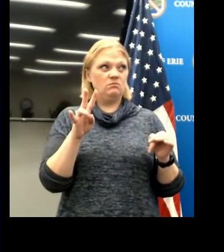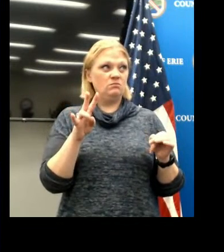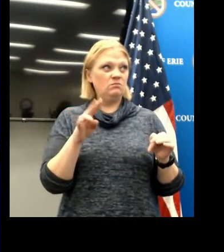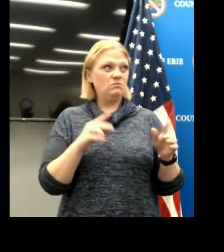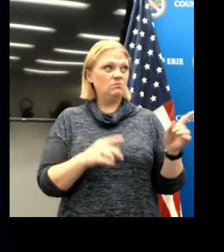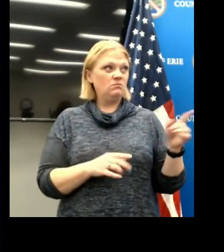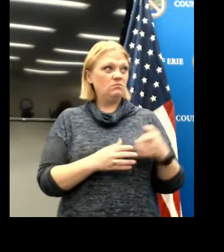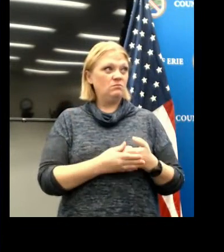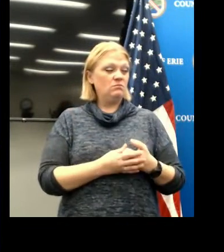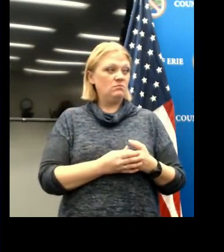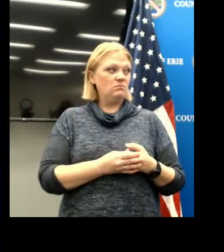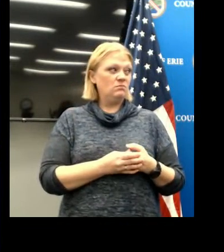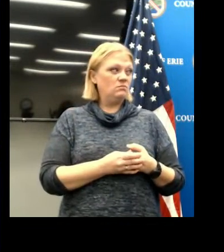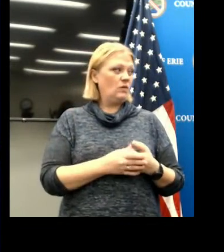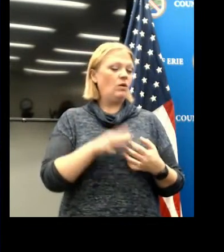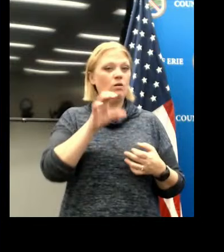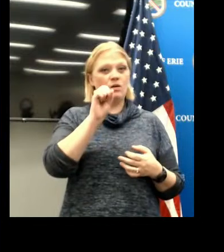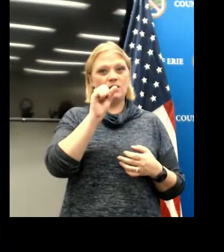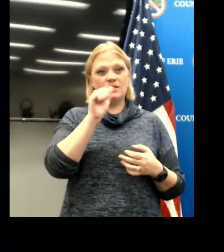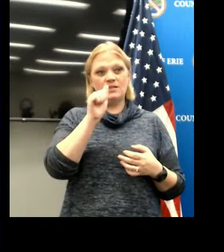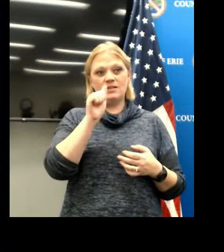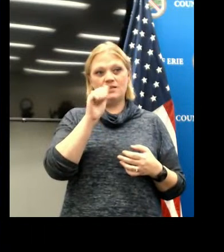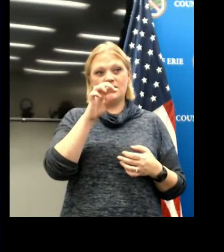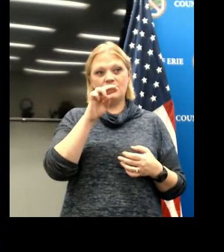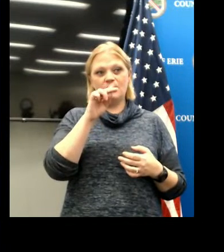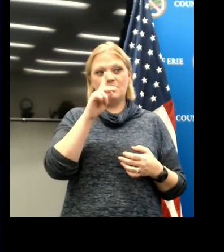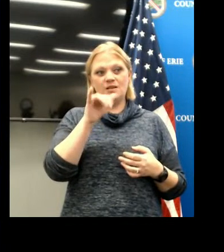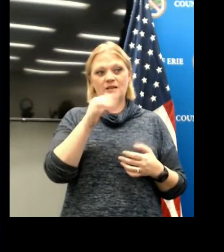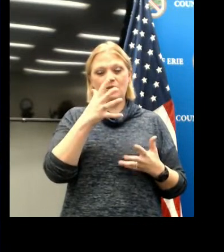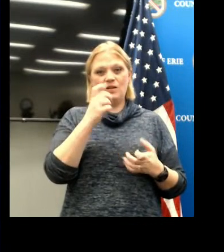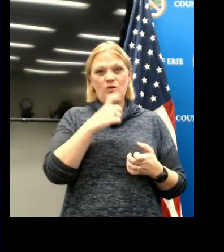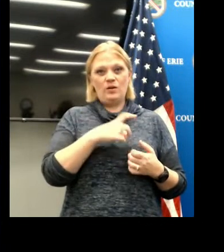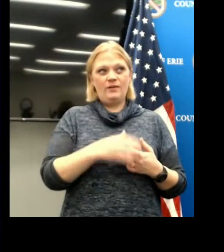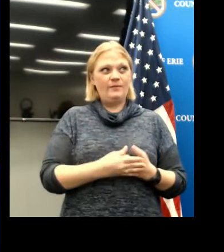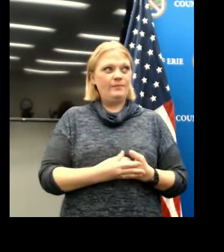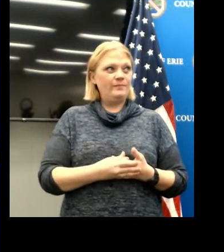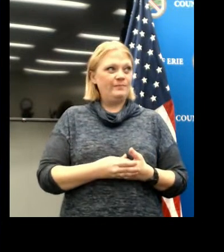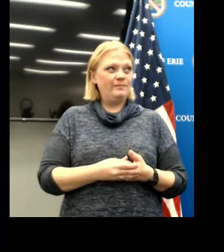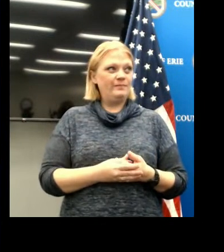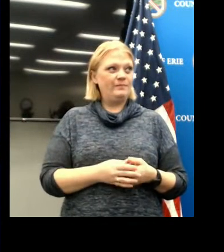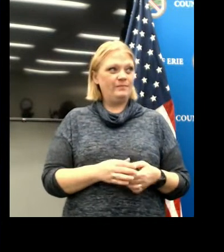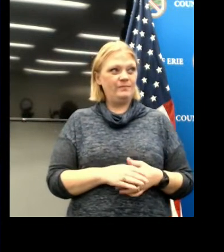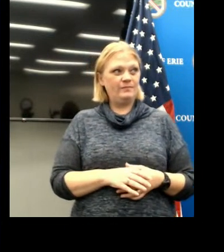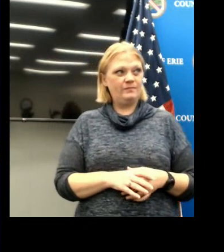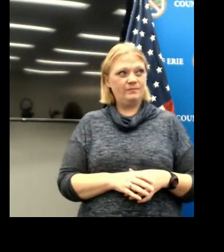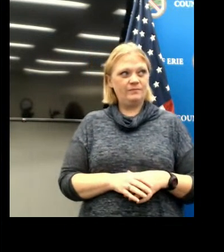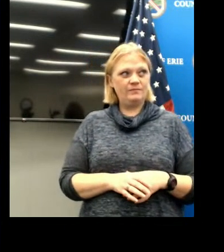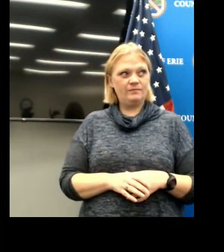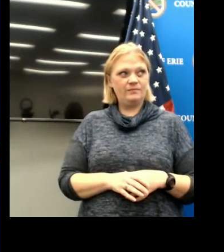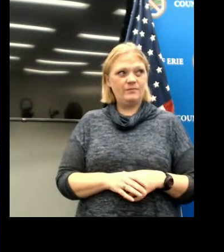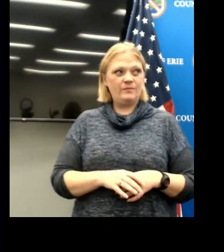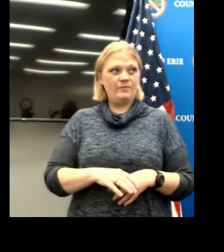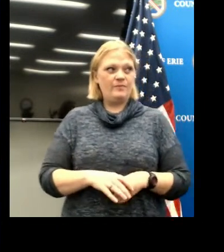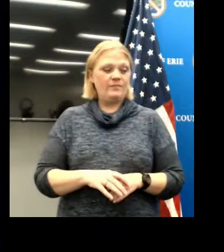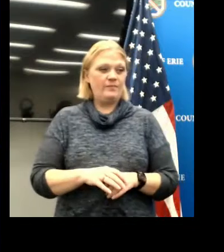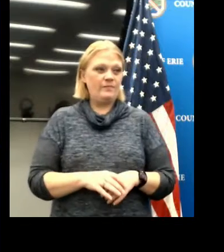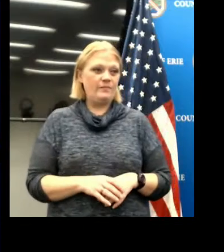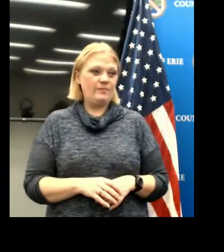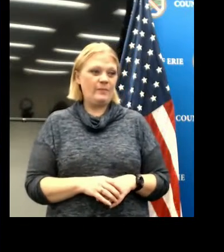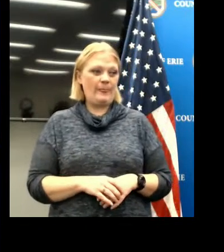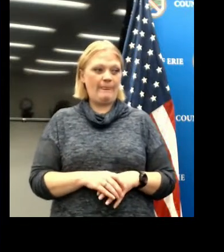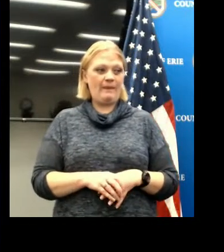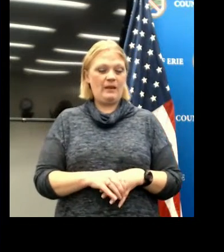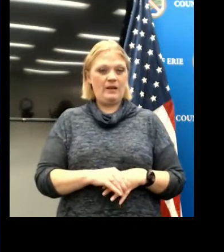Actually, Mark, can I jump in with a question? This is Sandy Tan. Hi, Sandy. Go ahead. Thanks.